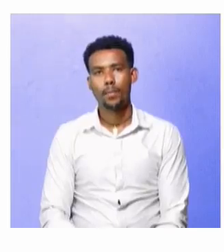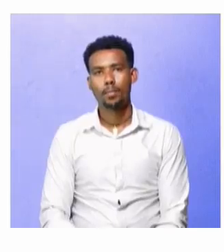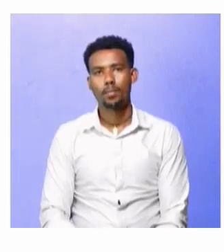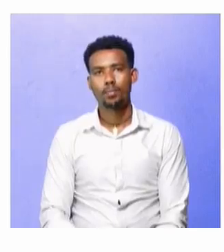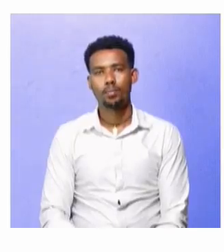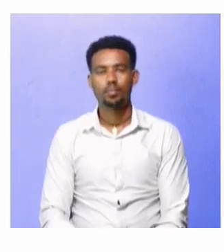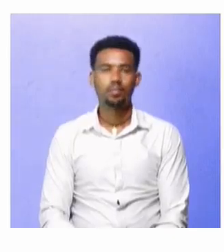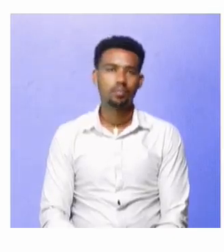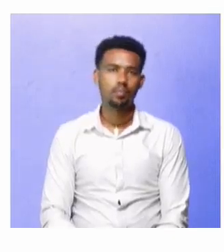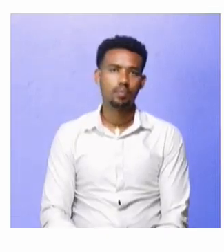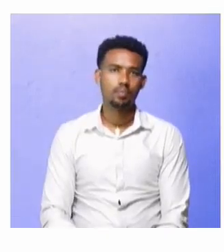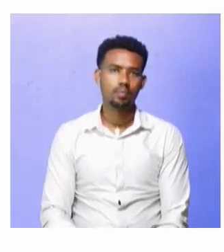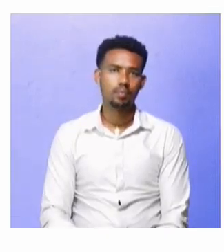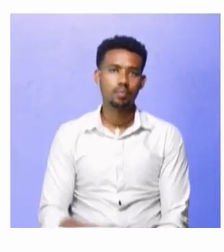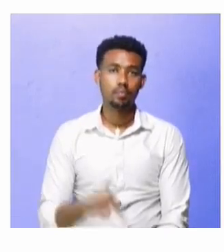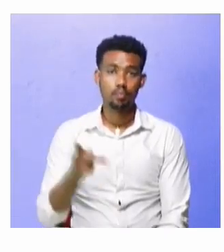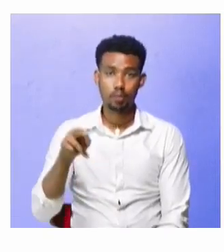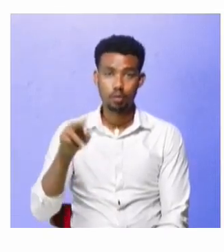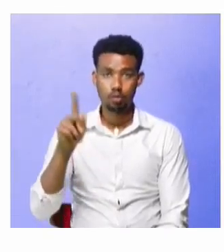of